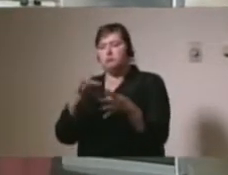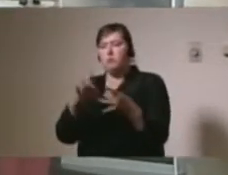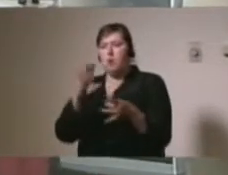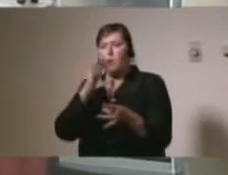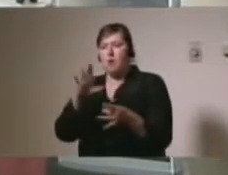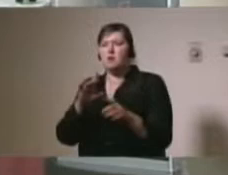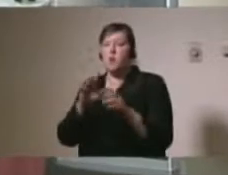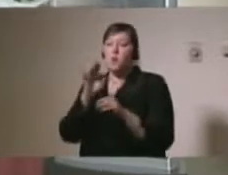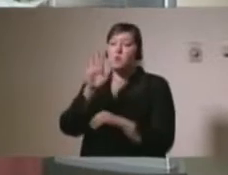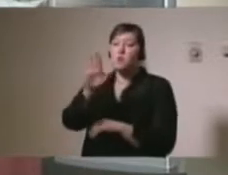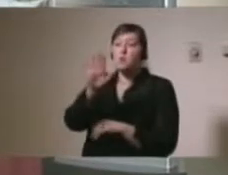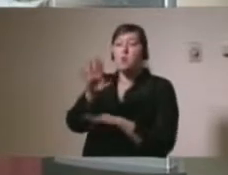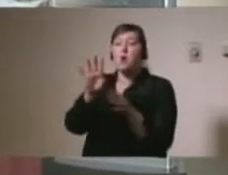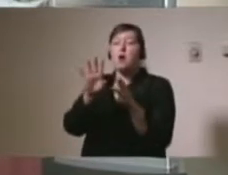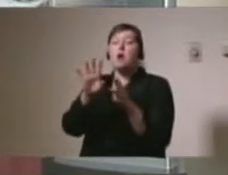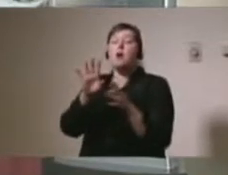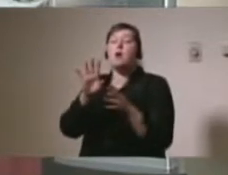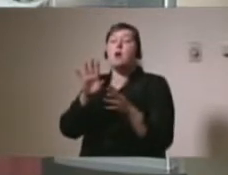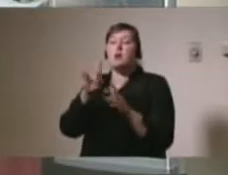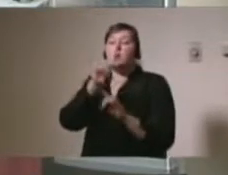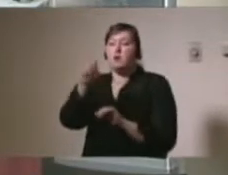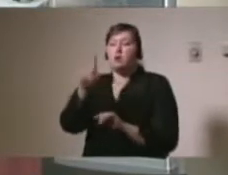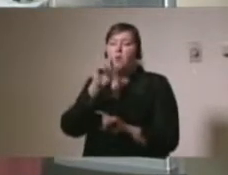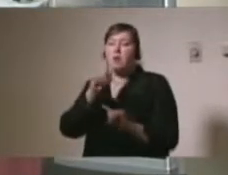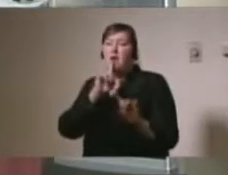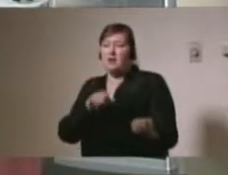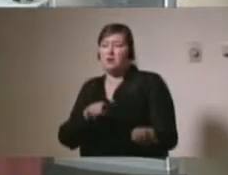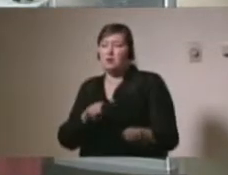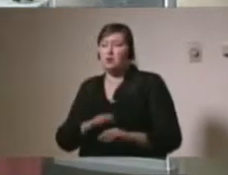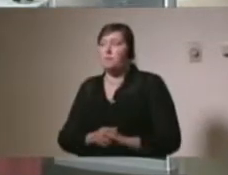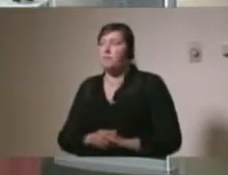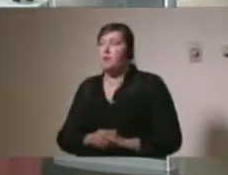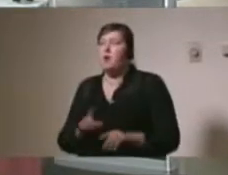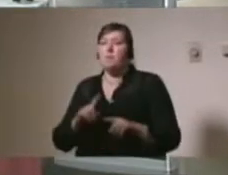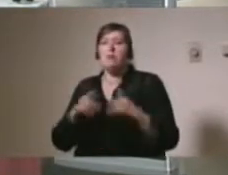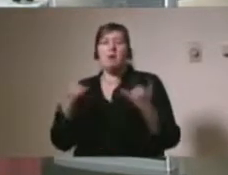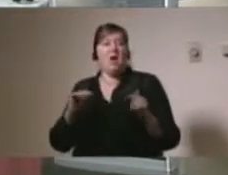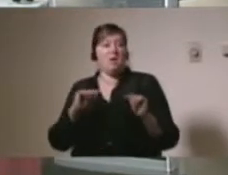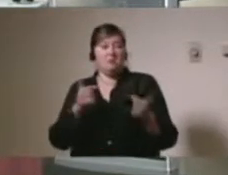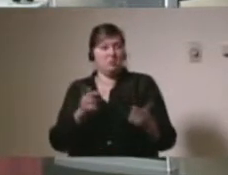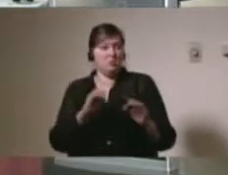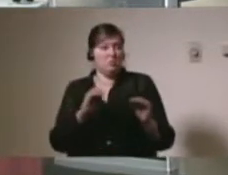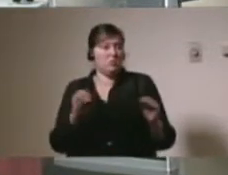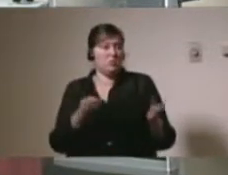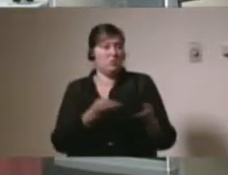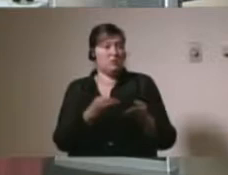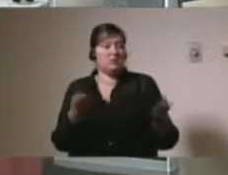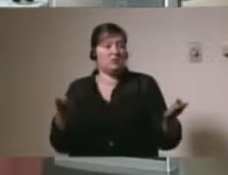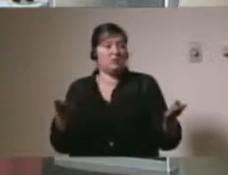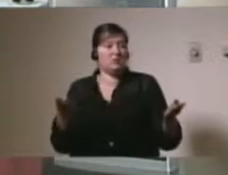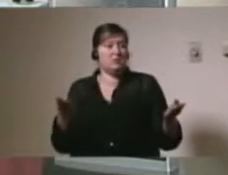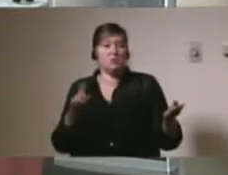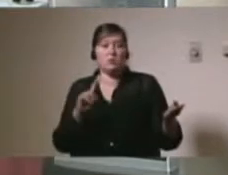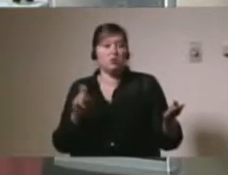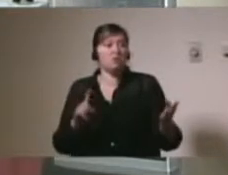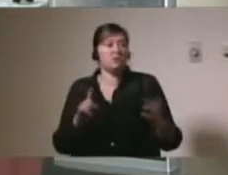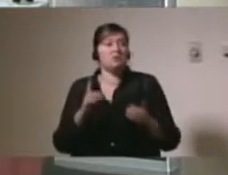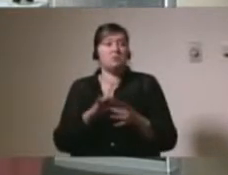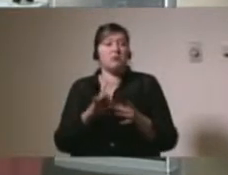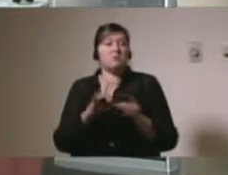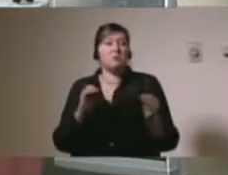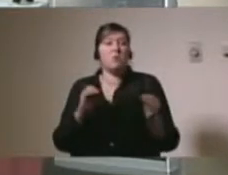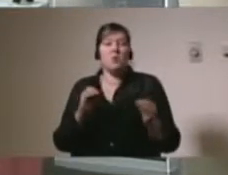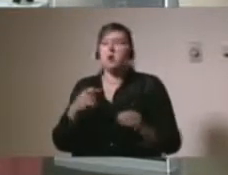But in terms of the presentations that you've heard, do you have any questions or comments? Well, I have one myself for